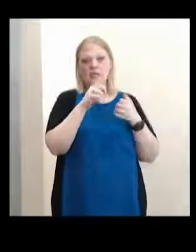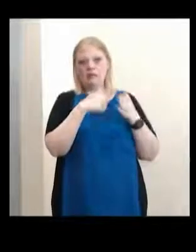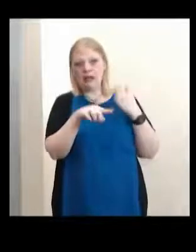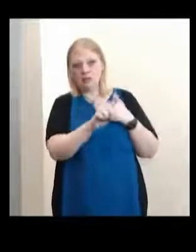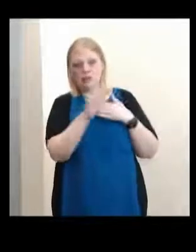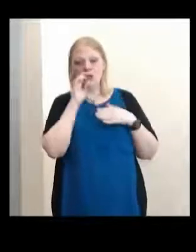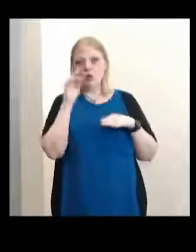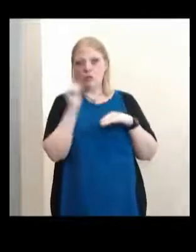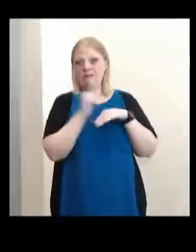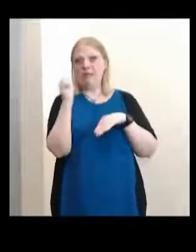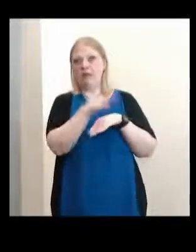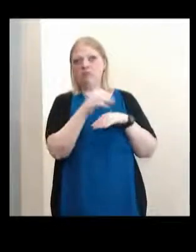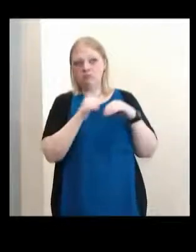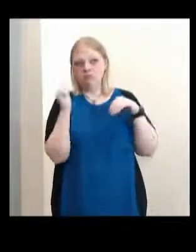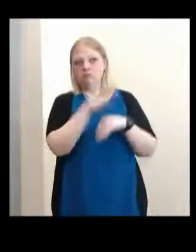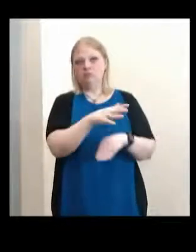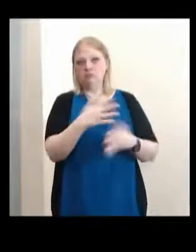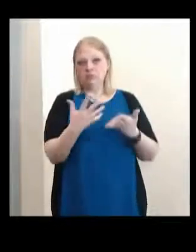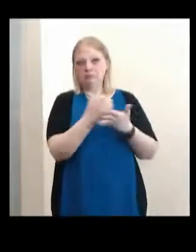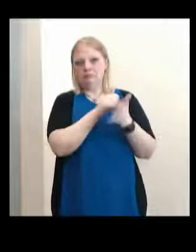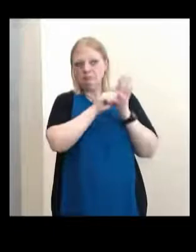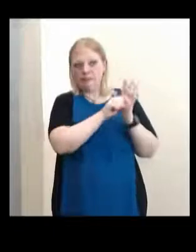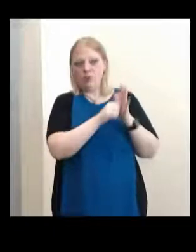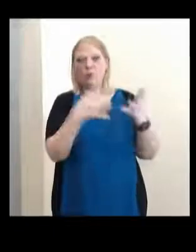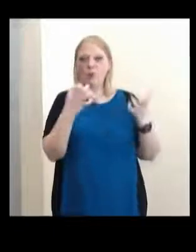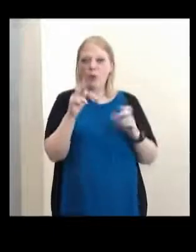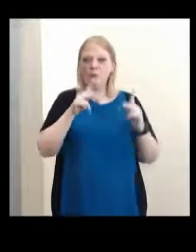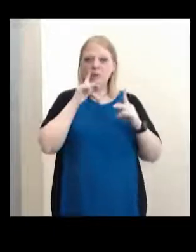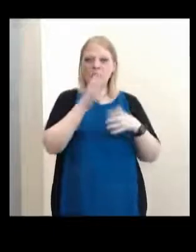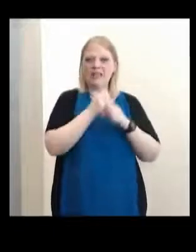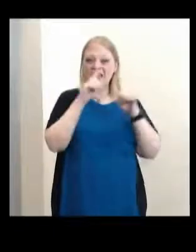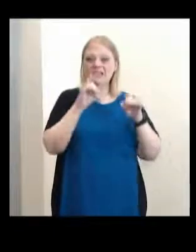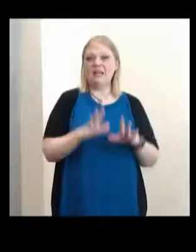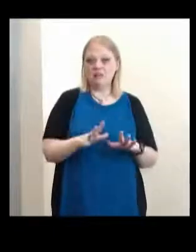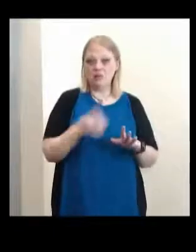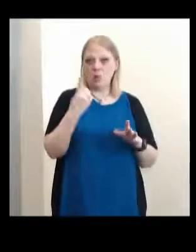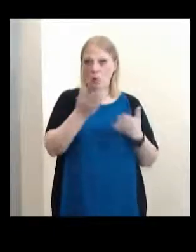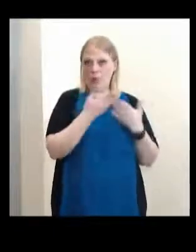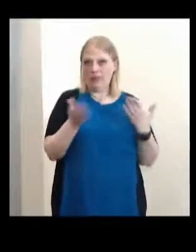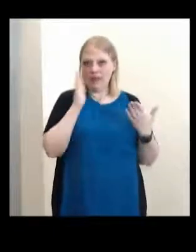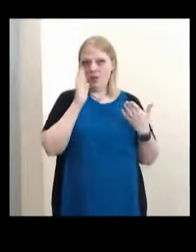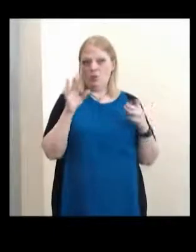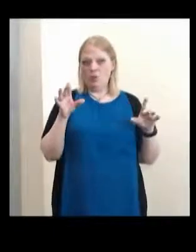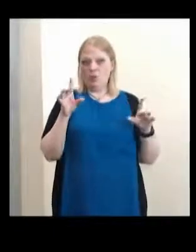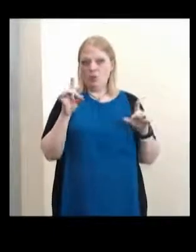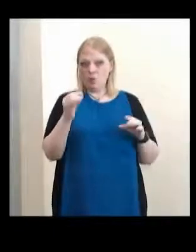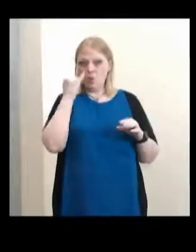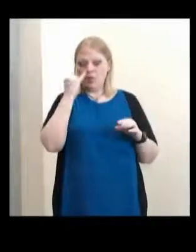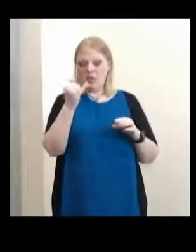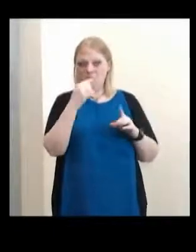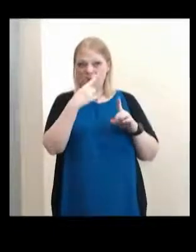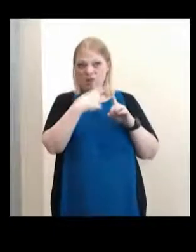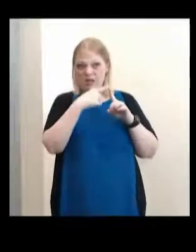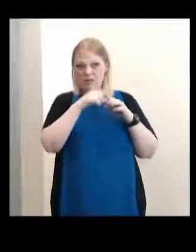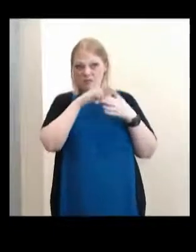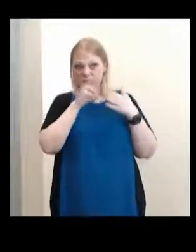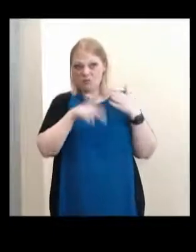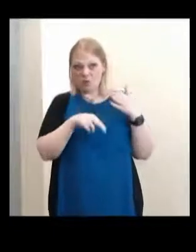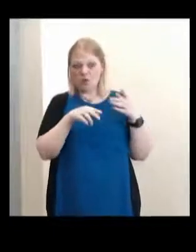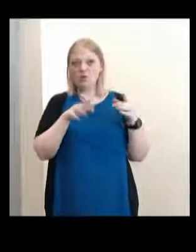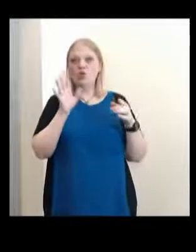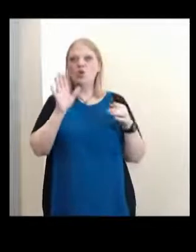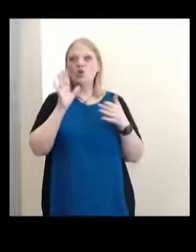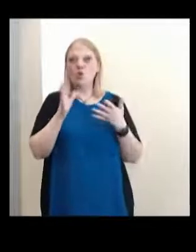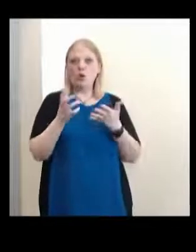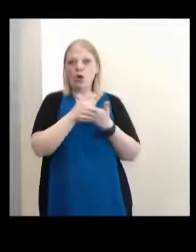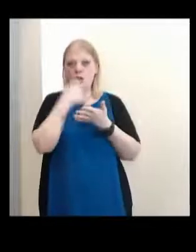them specimens. So again, we want people to get tested. So one of the things we're going to do if you test positive is send your specimens